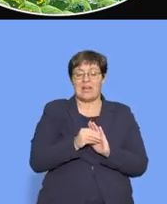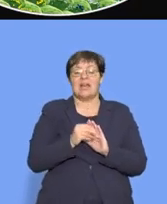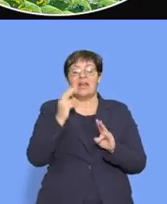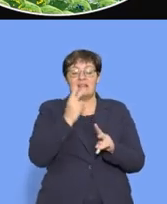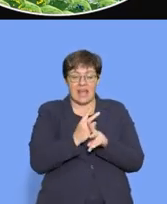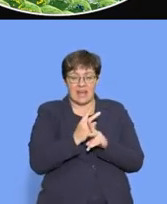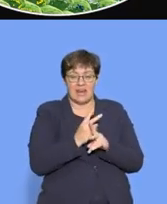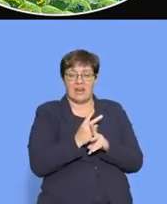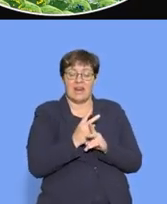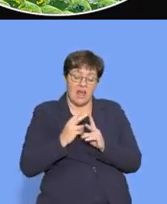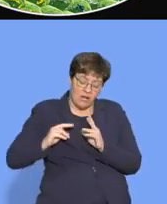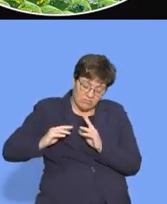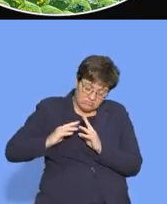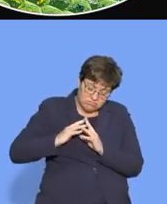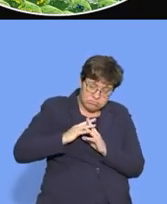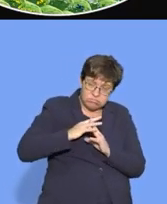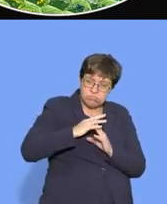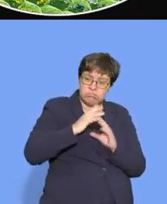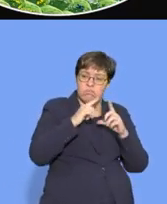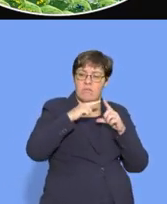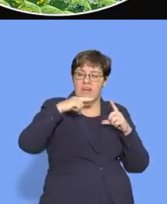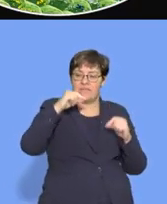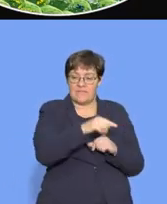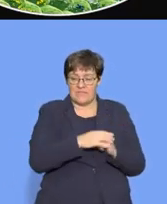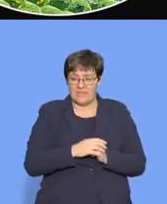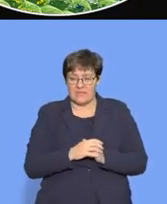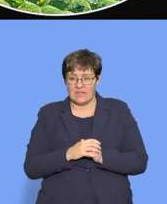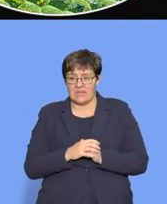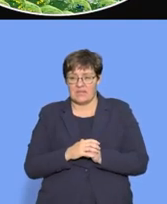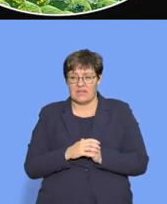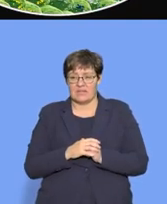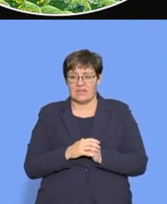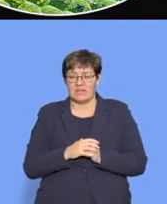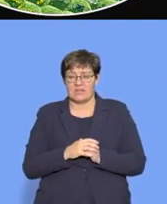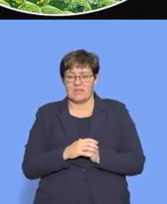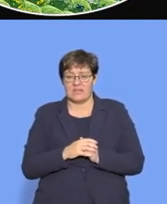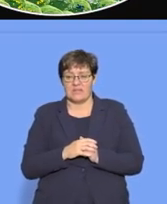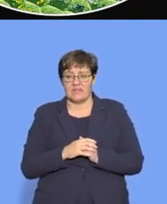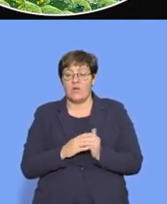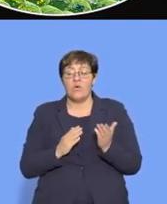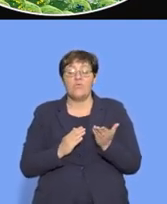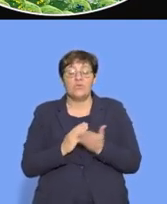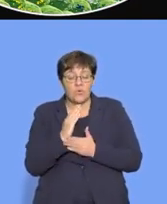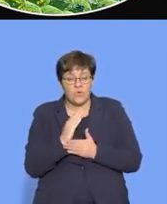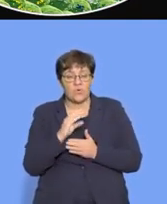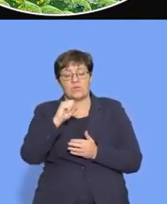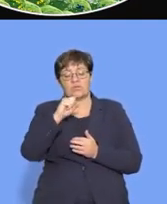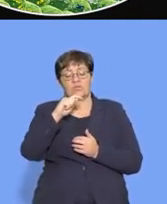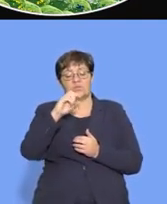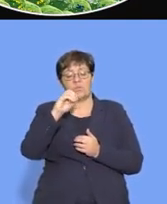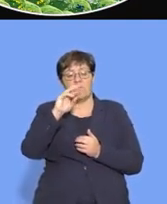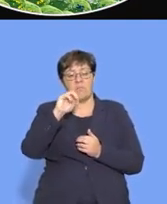dioxide has to go into the leaf, and it goes in through the